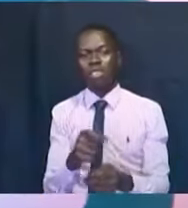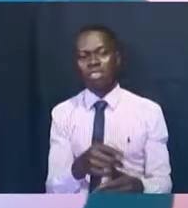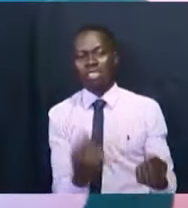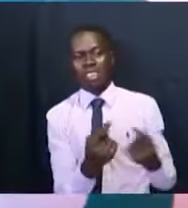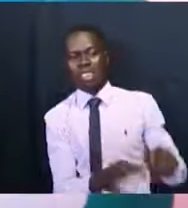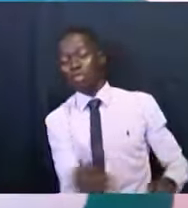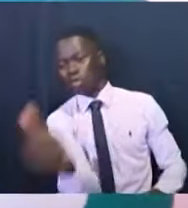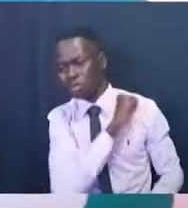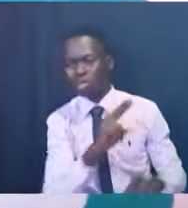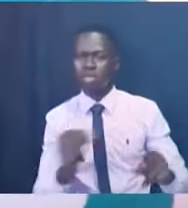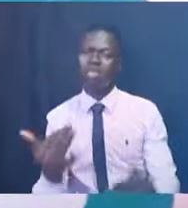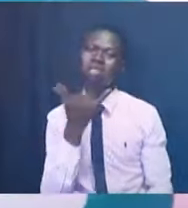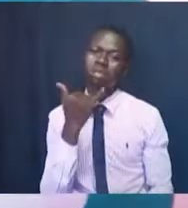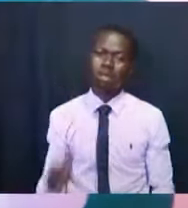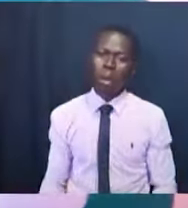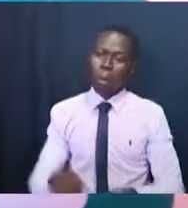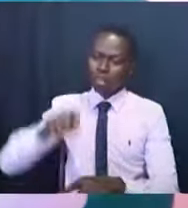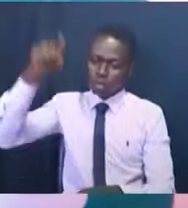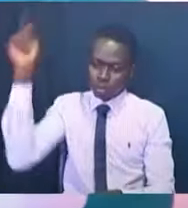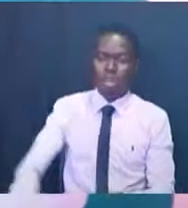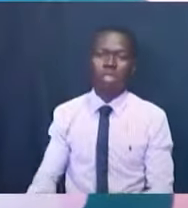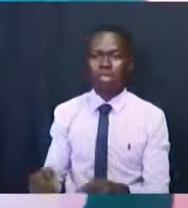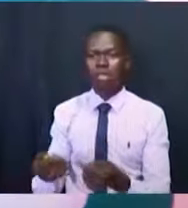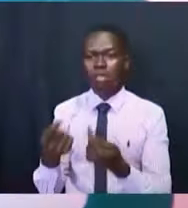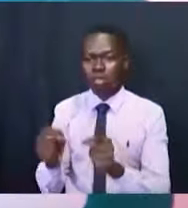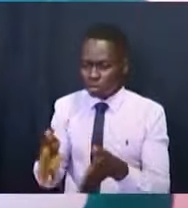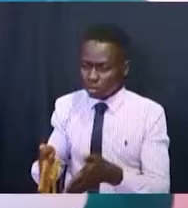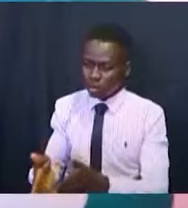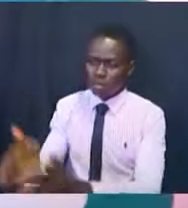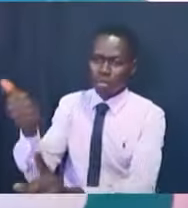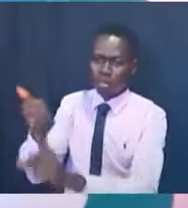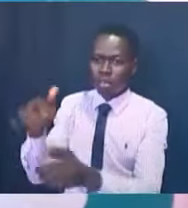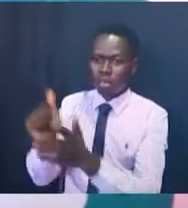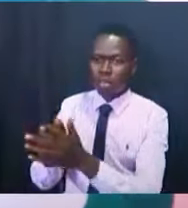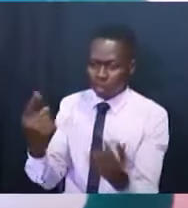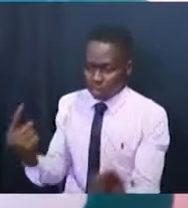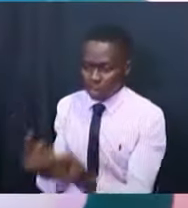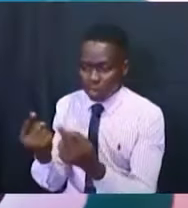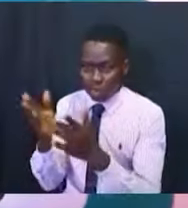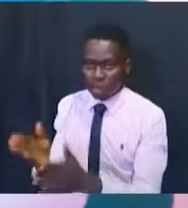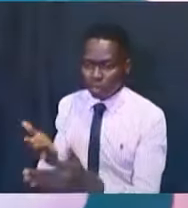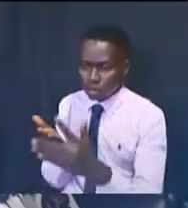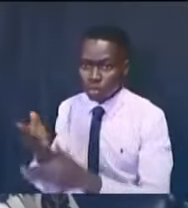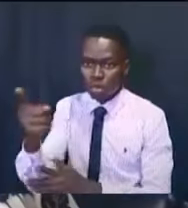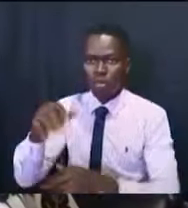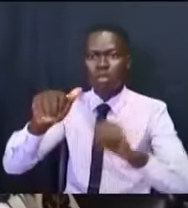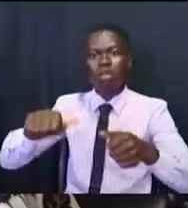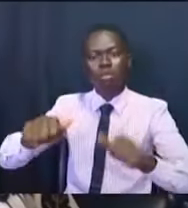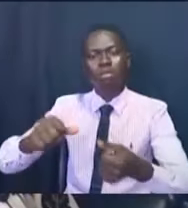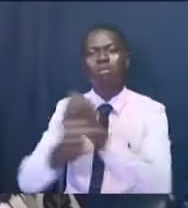nothing. So what you need to do is that you avail yourself that the world, the sinner through you, will be